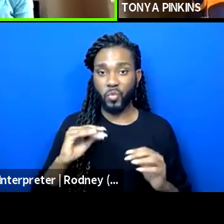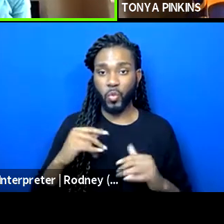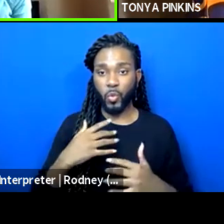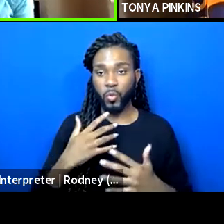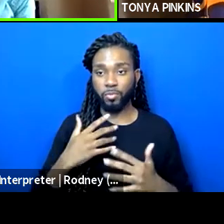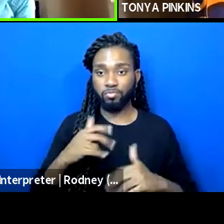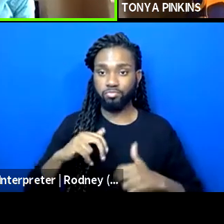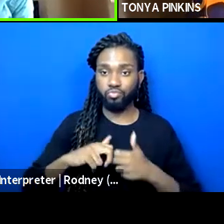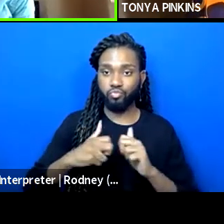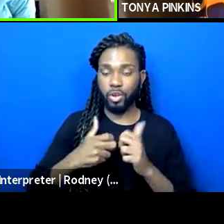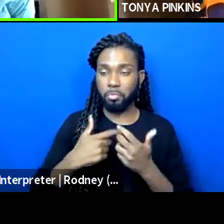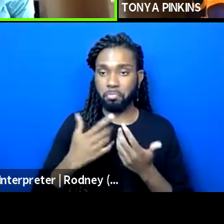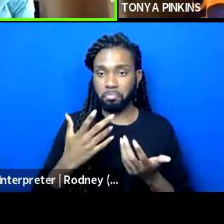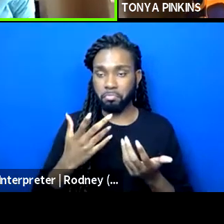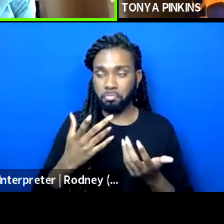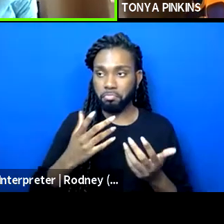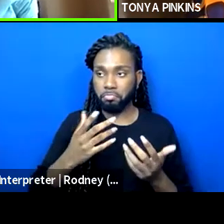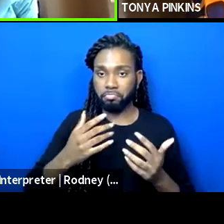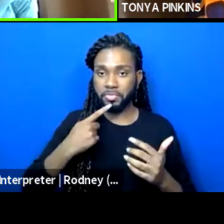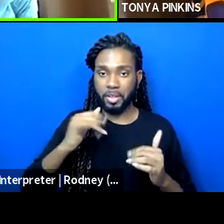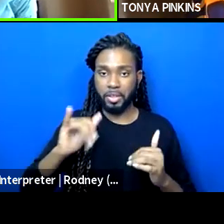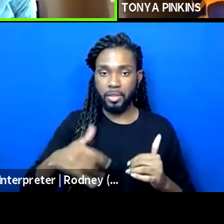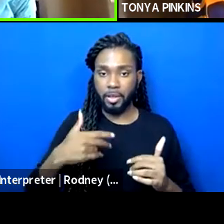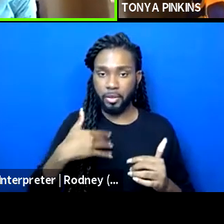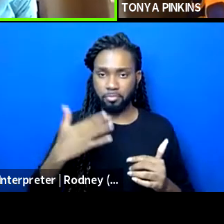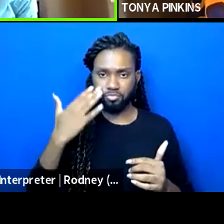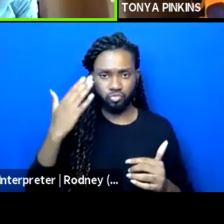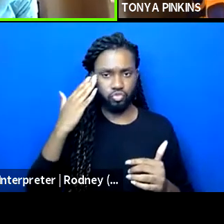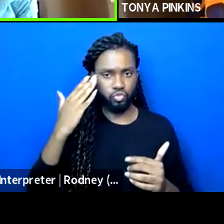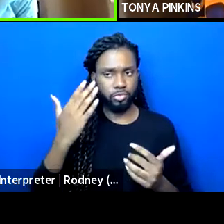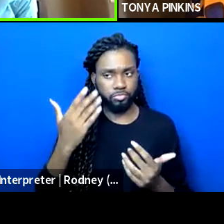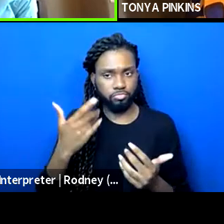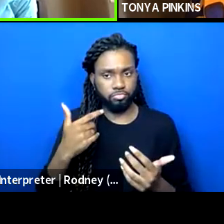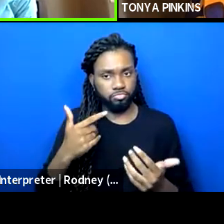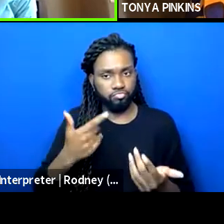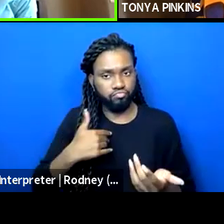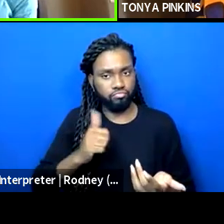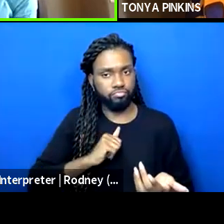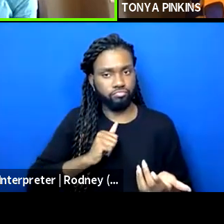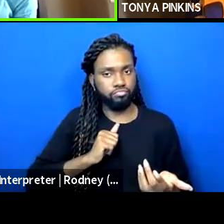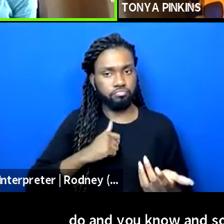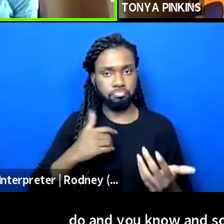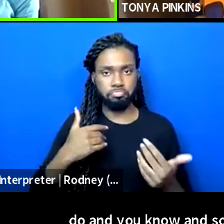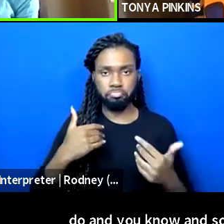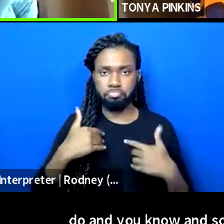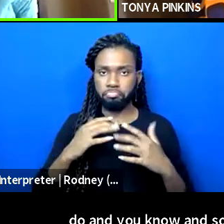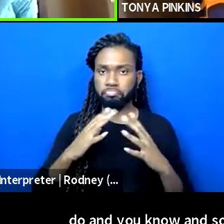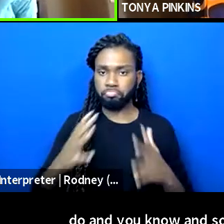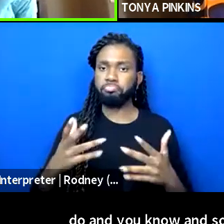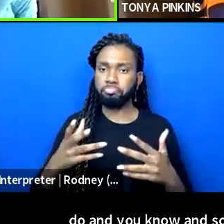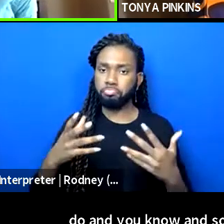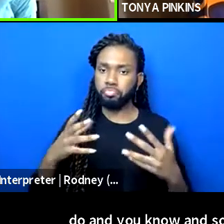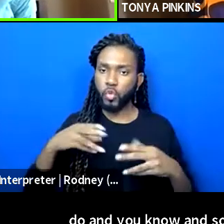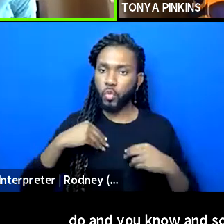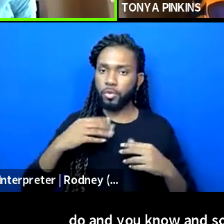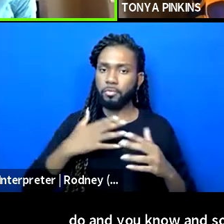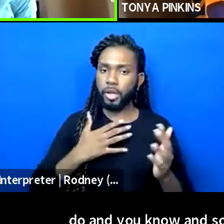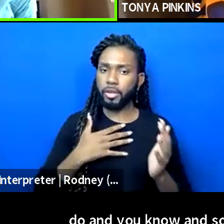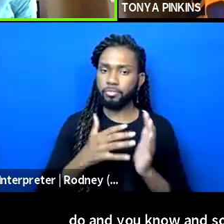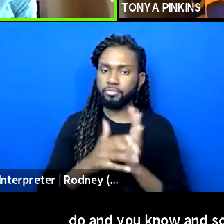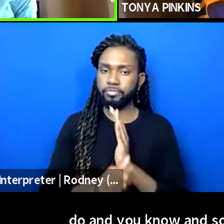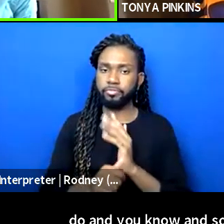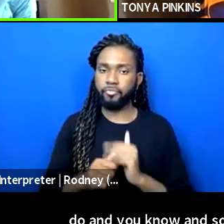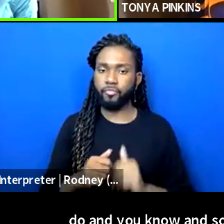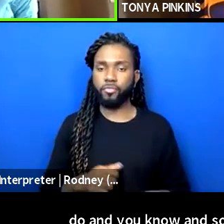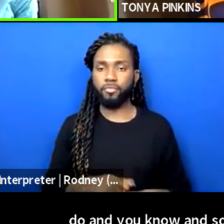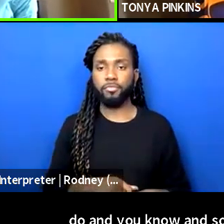know, and so I have no problem saying that. And I have no problem owning my areas of expertise. When